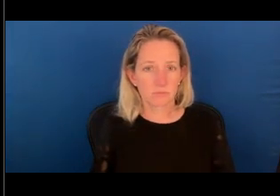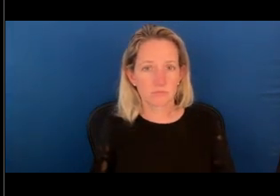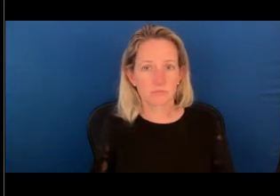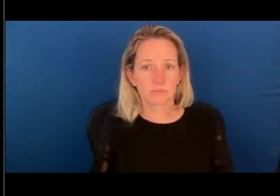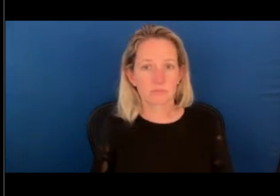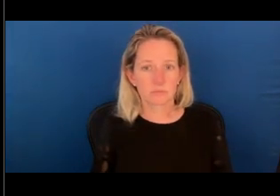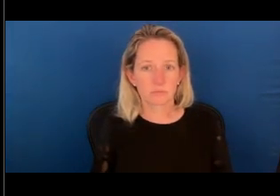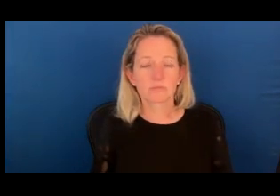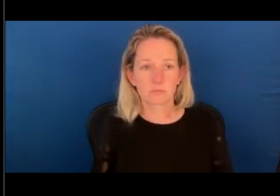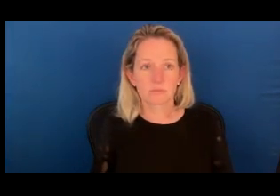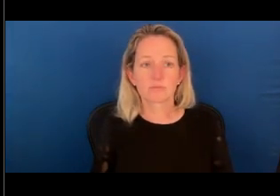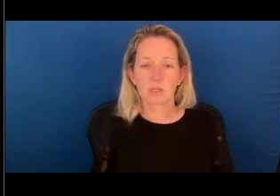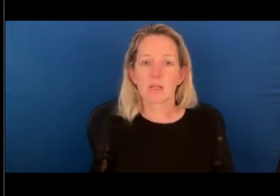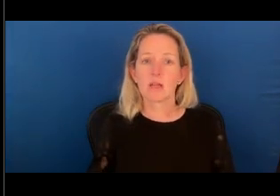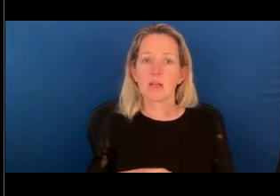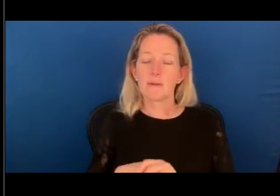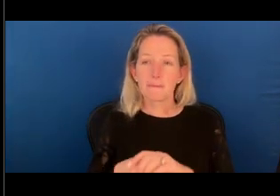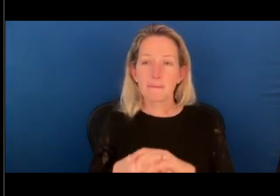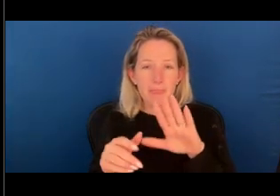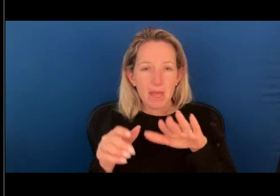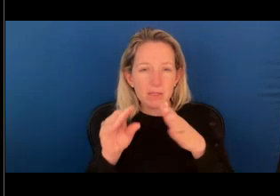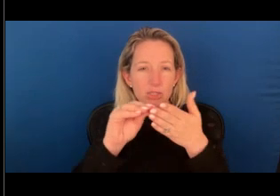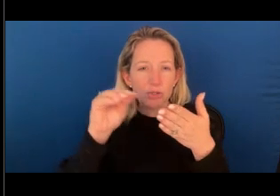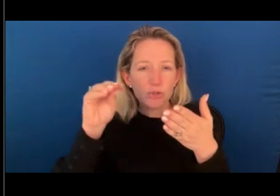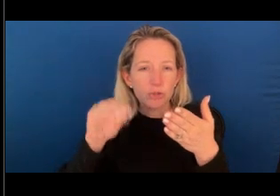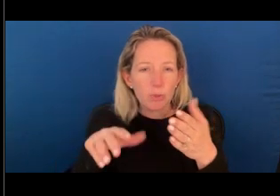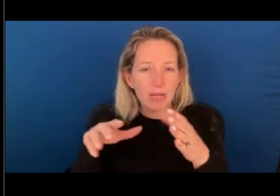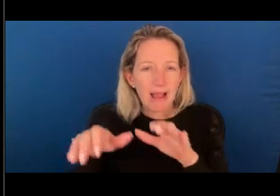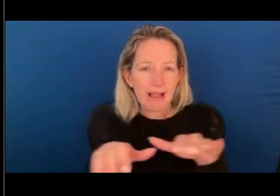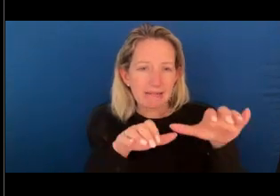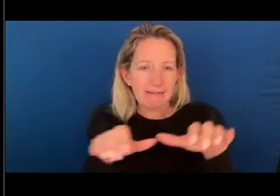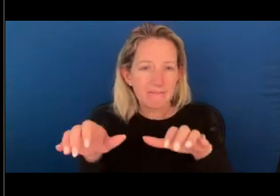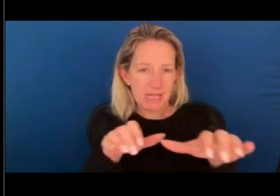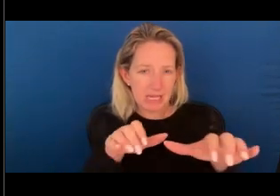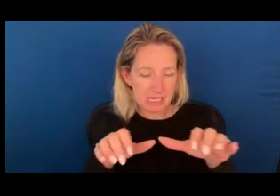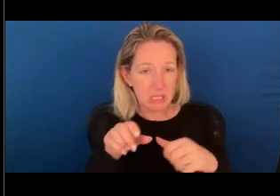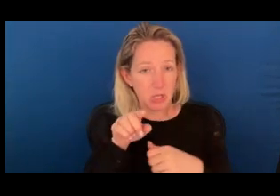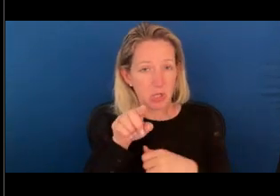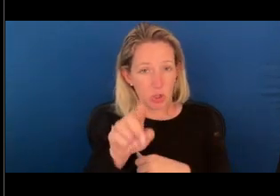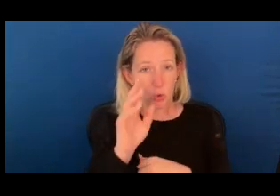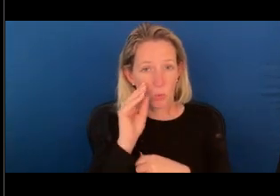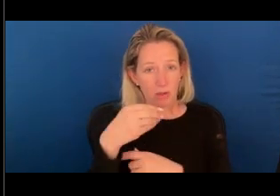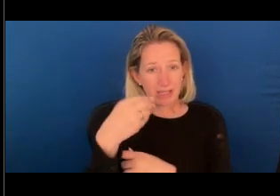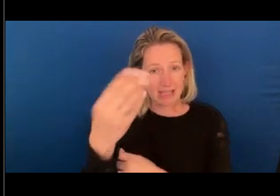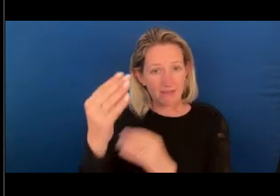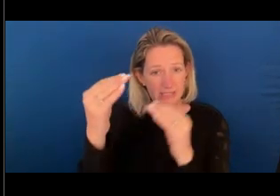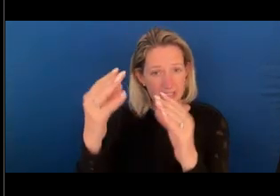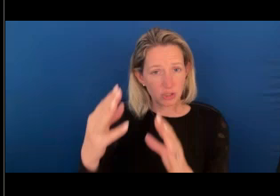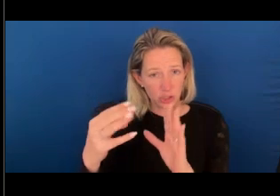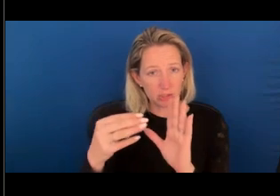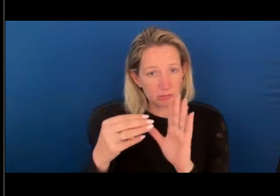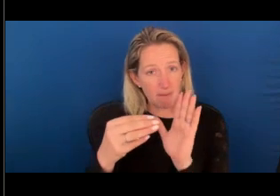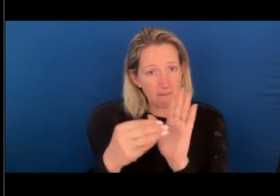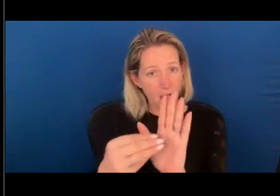For the activities with the students, you said you're going to be giving the teachers models of the robots.